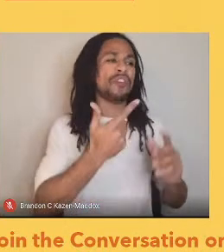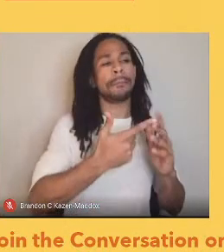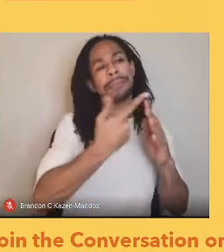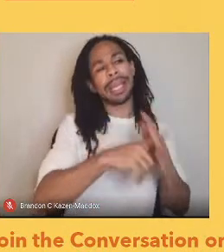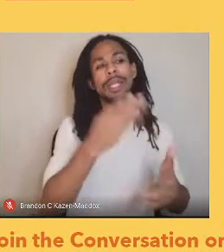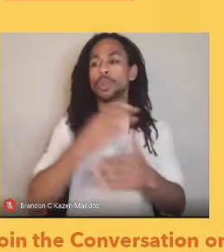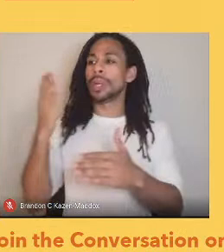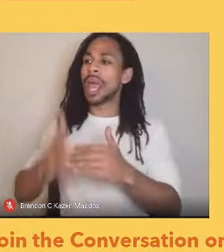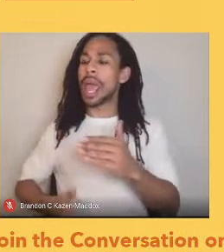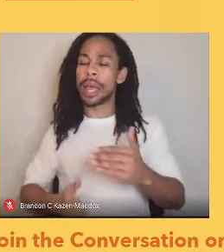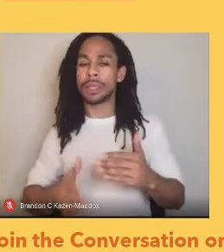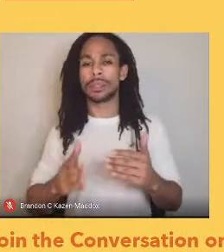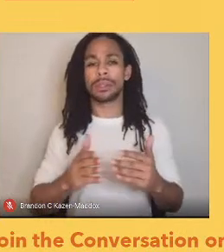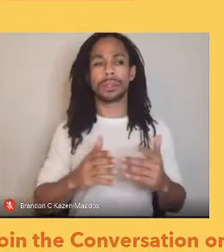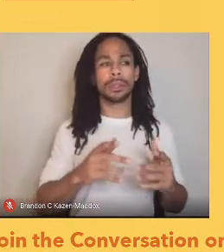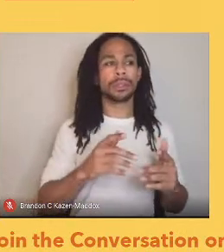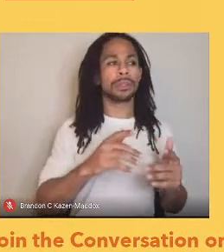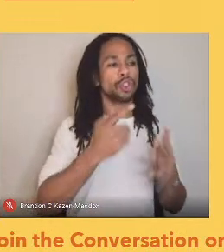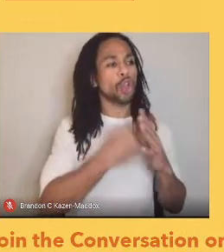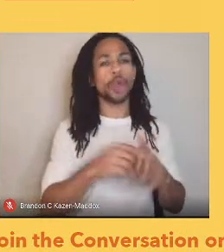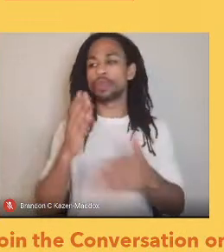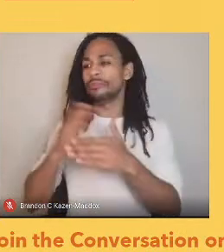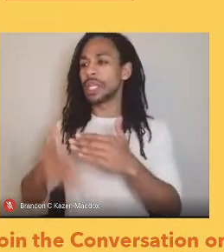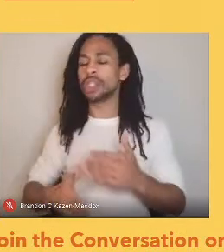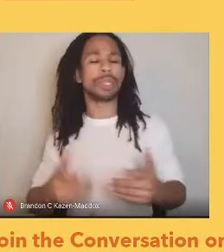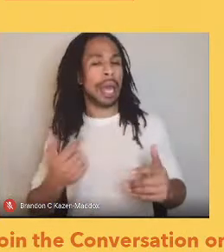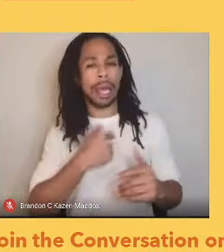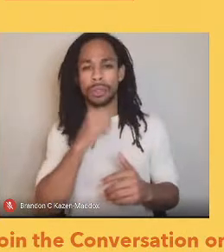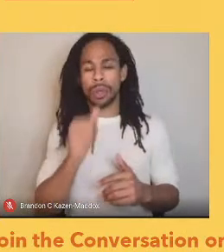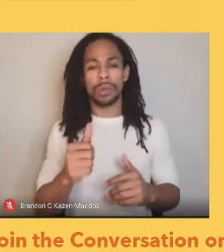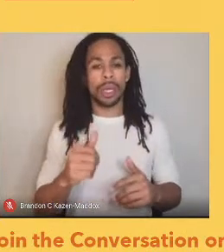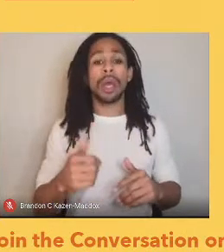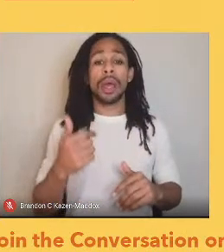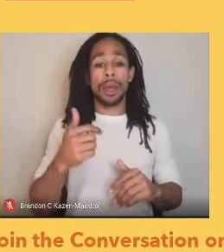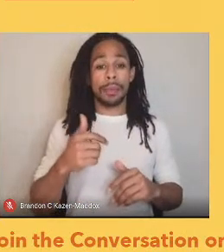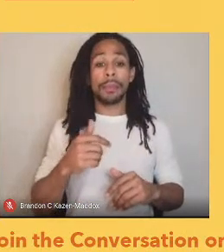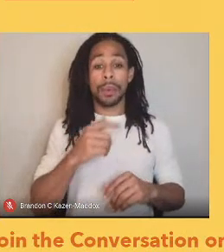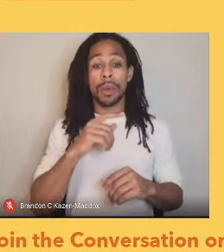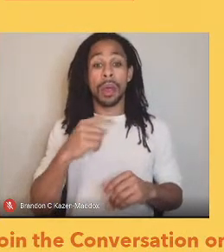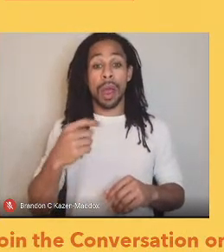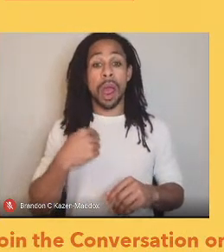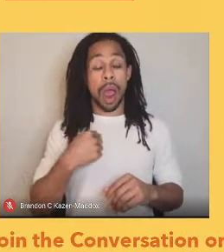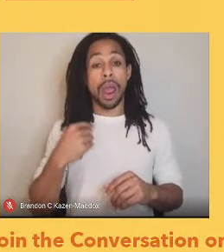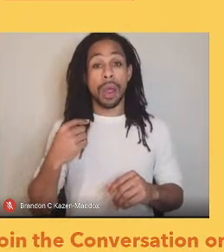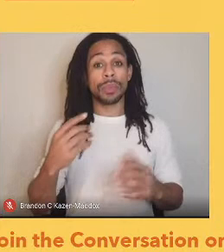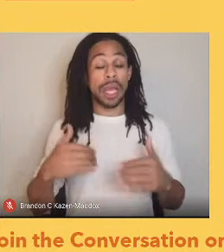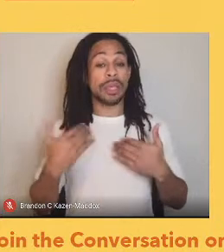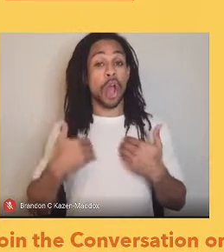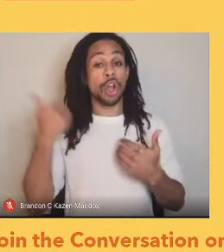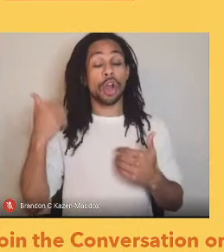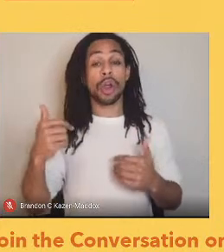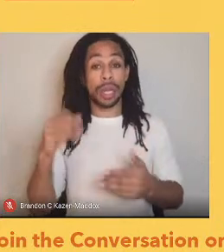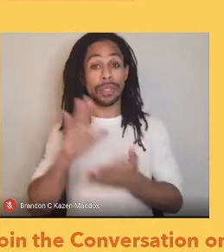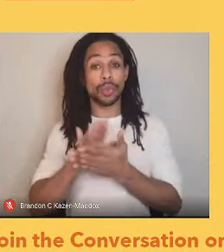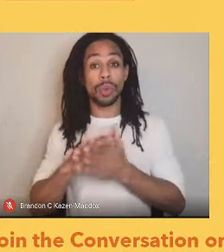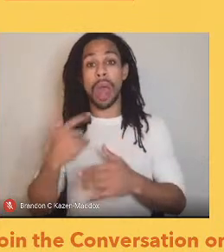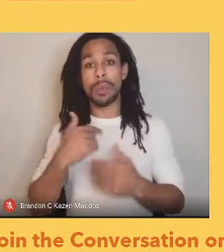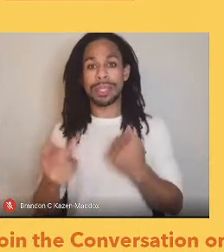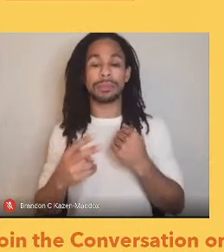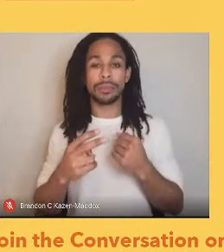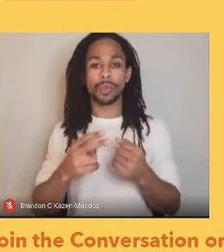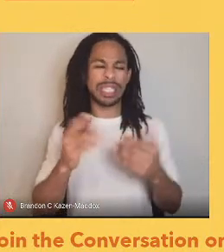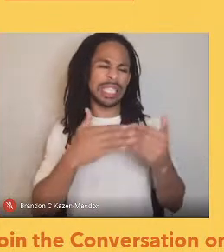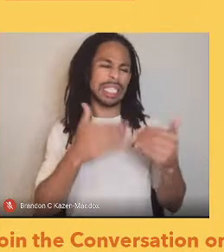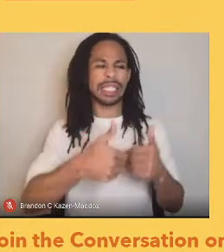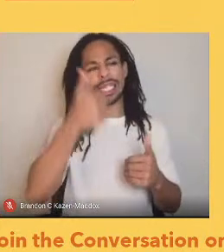In school, I definitely was that kid who would do the easiest parts first and save the hardest parts for the end. In